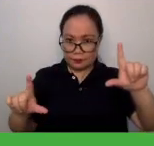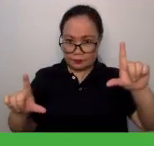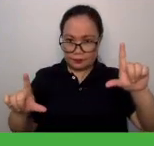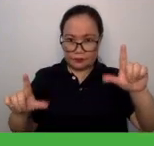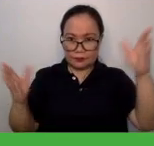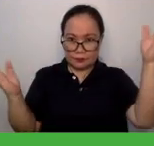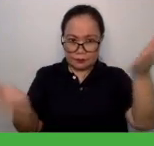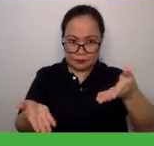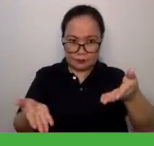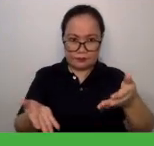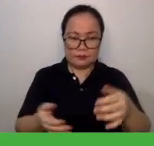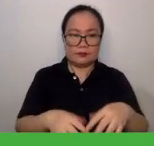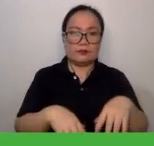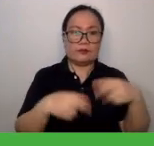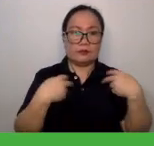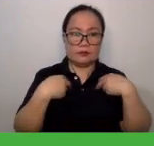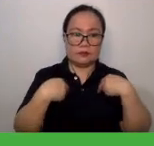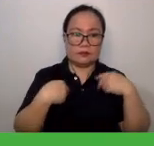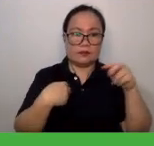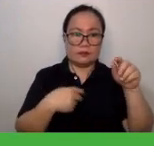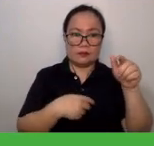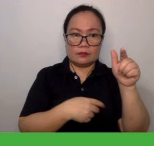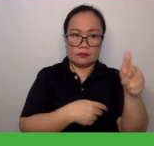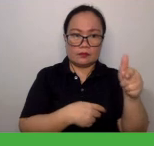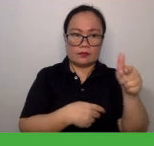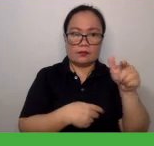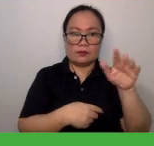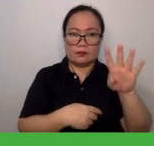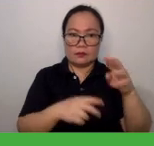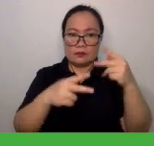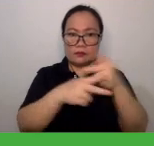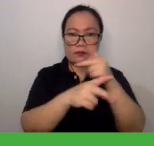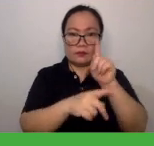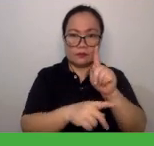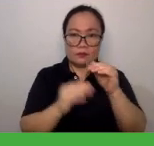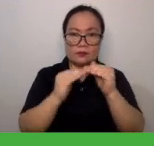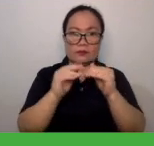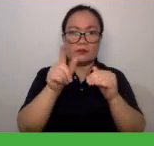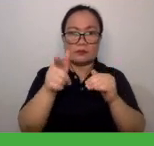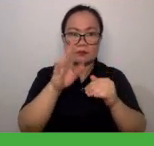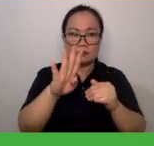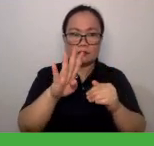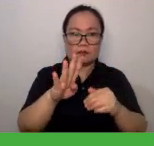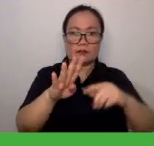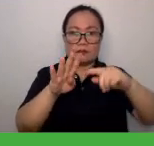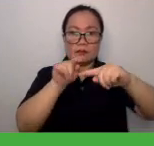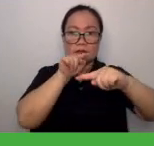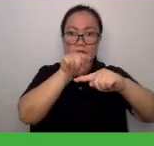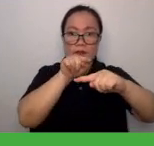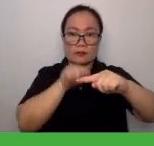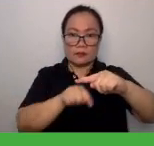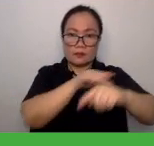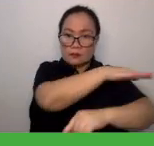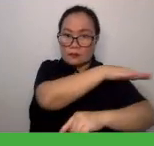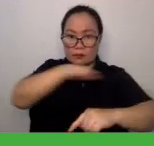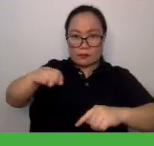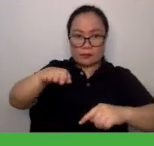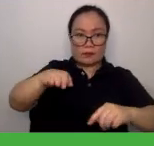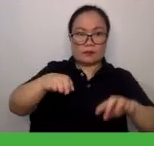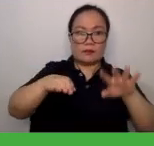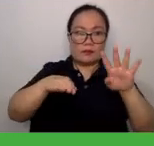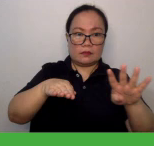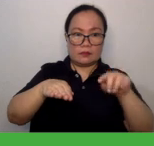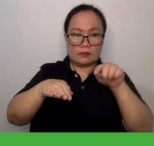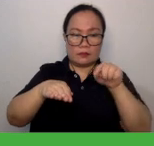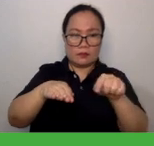cancel liters. So, we now have 24 times 1, that is 24, over 4.546.